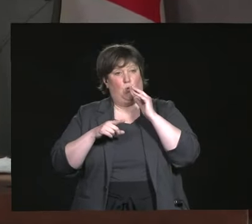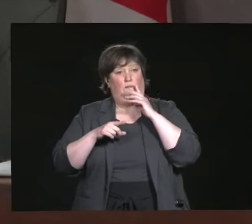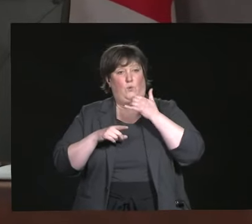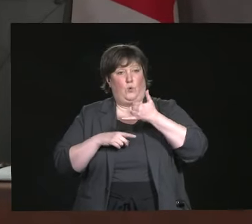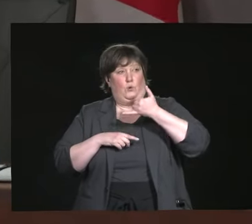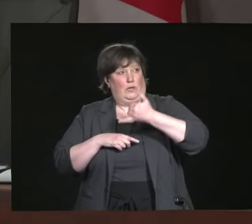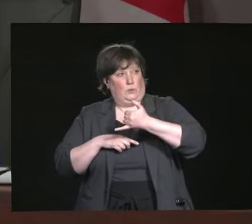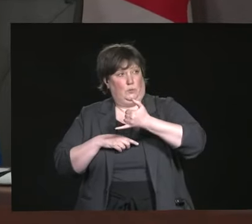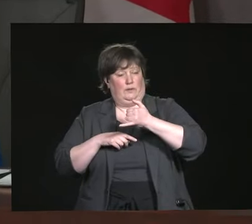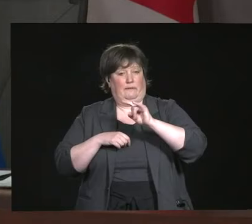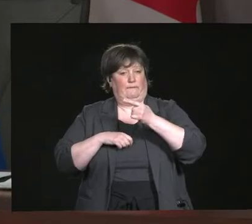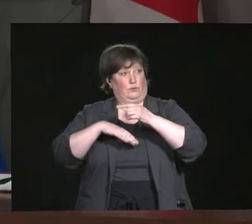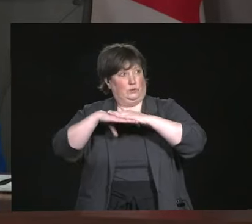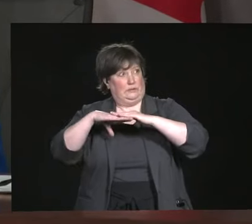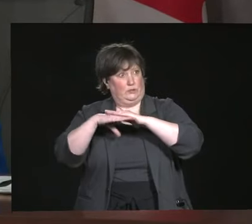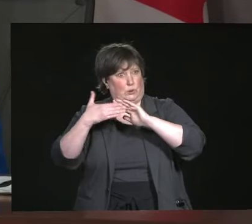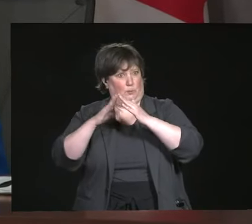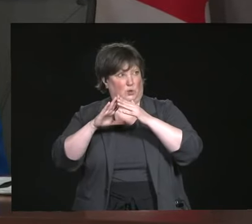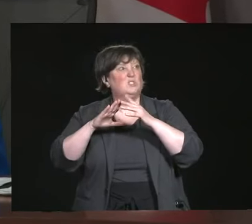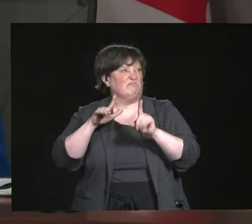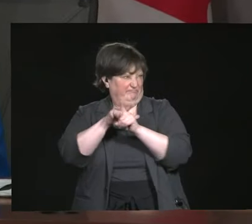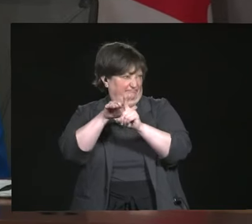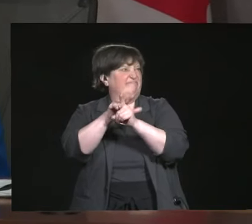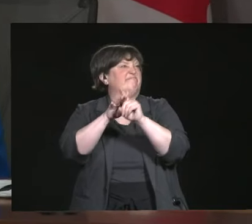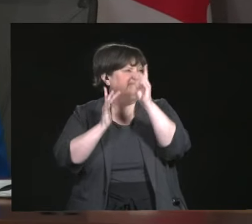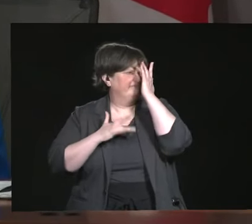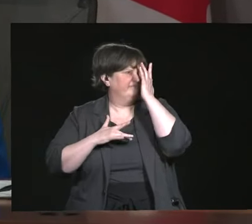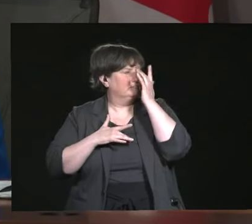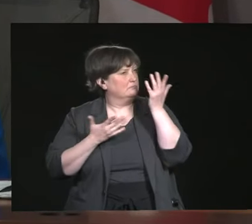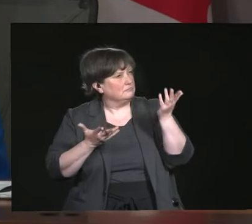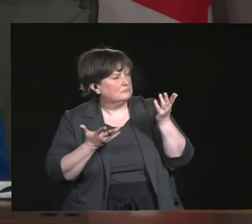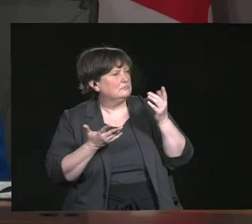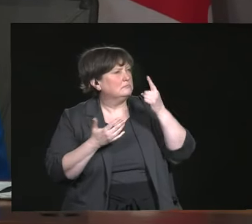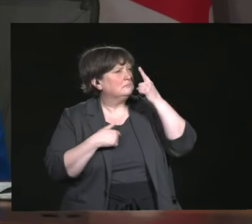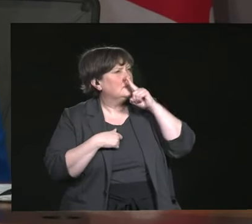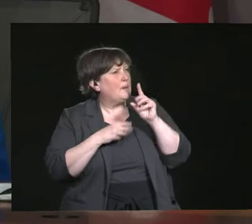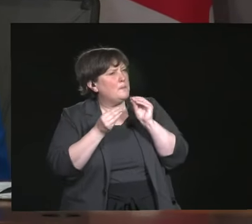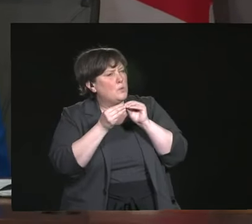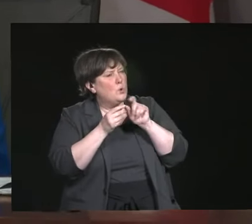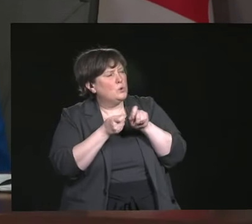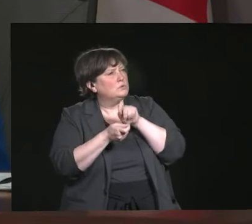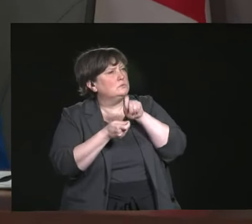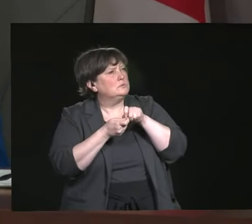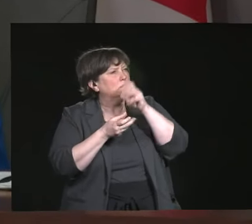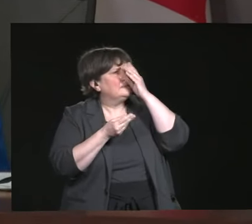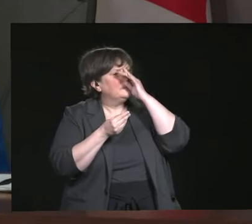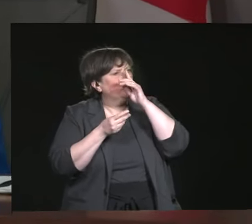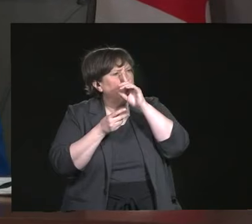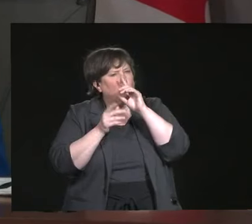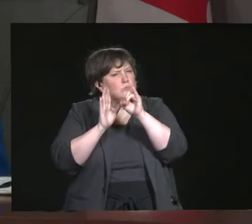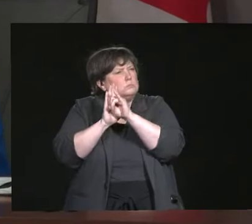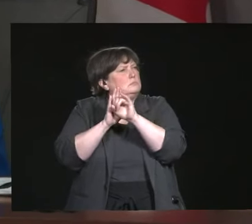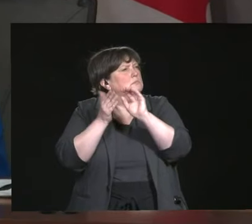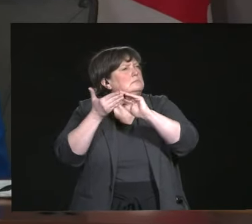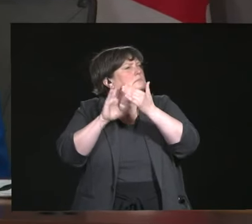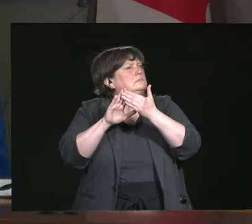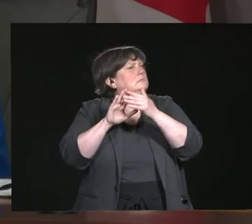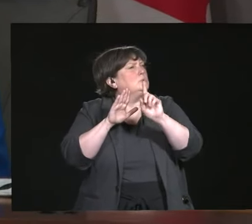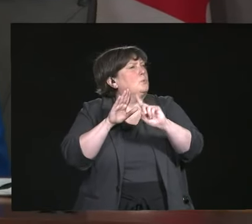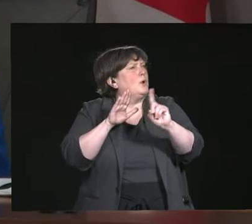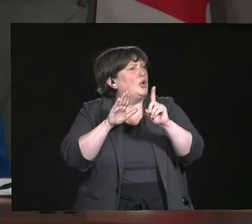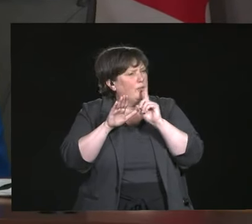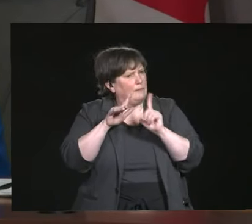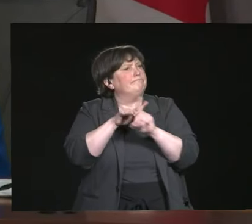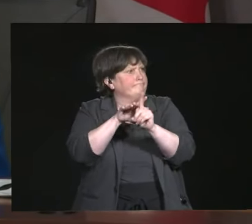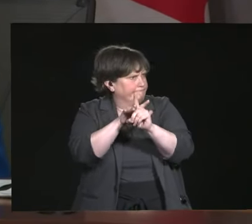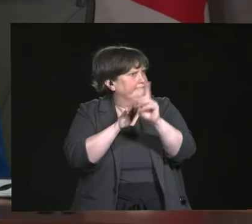could please provide any more specifics on which communities you're talking about with confirmed cases or what regions of the country